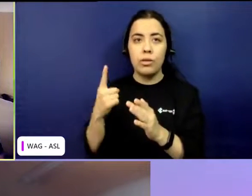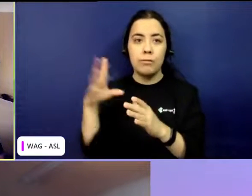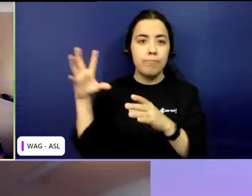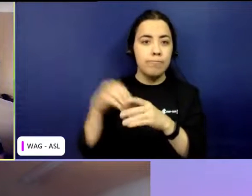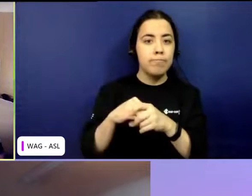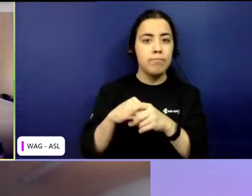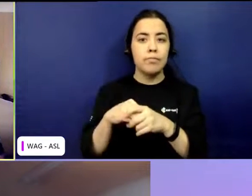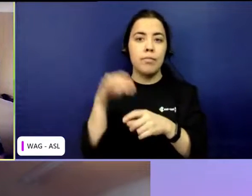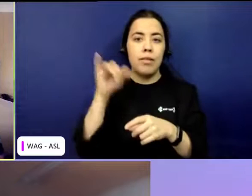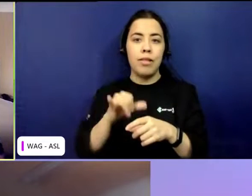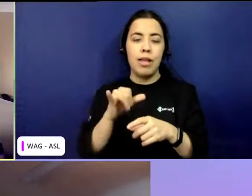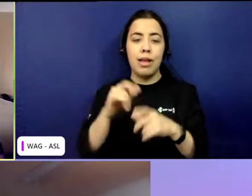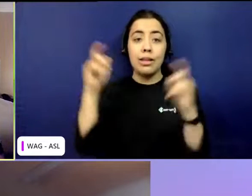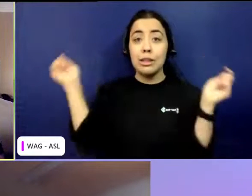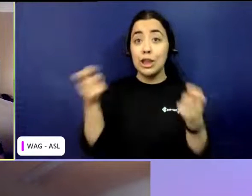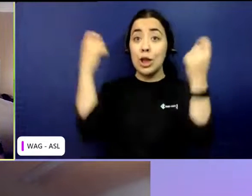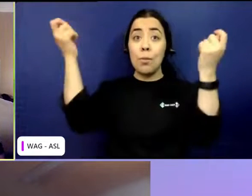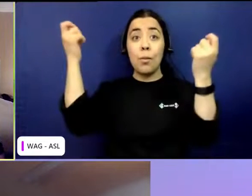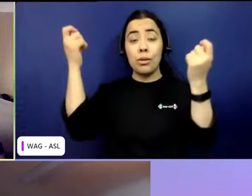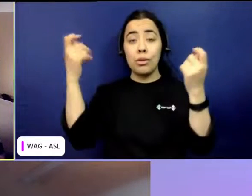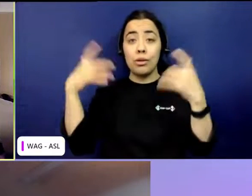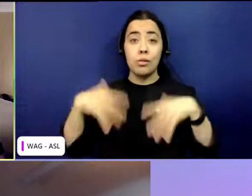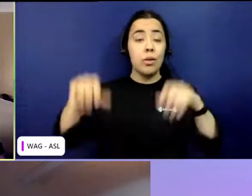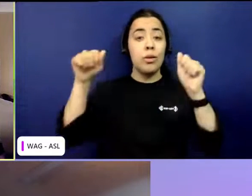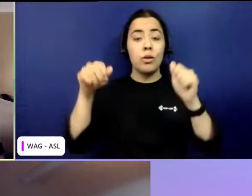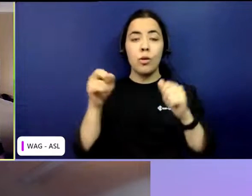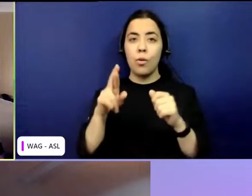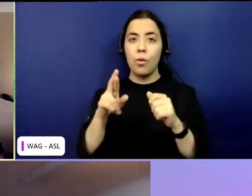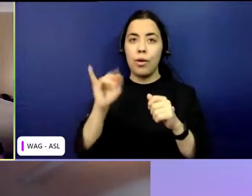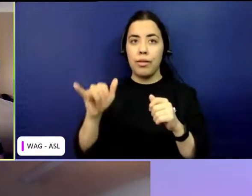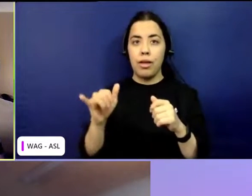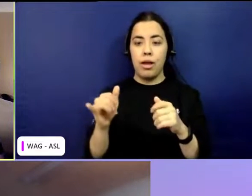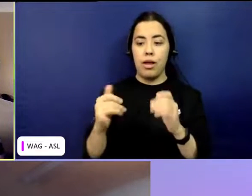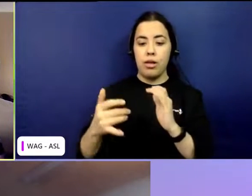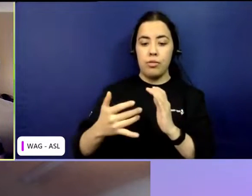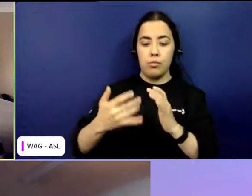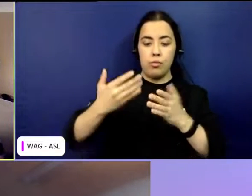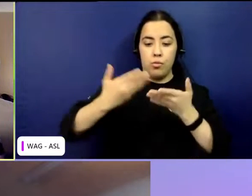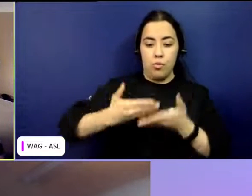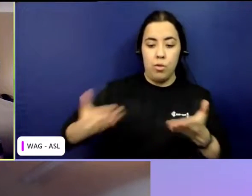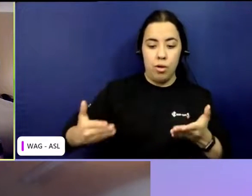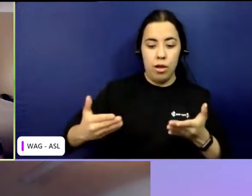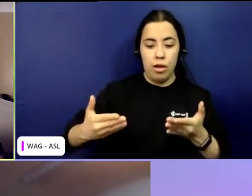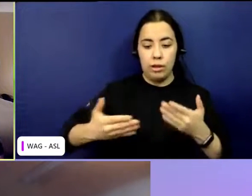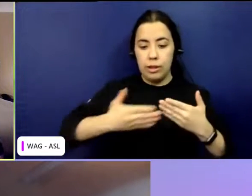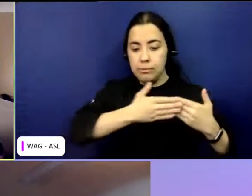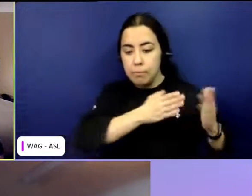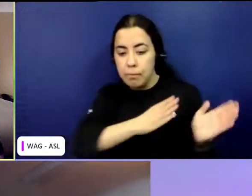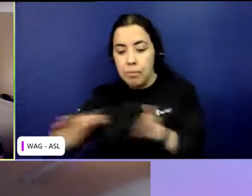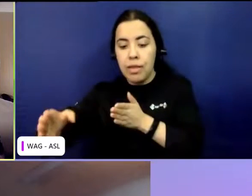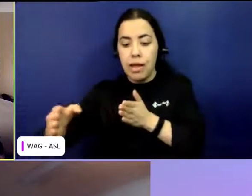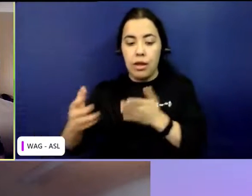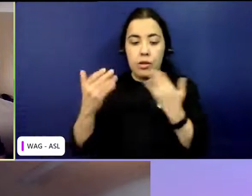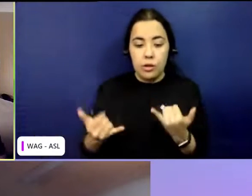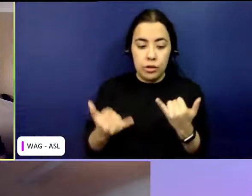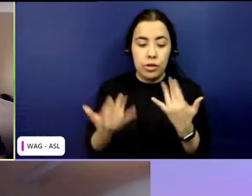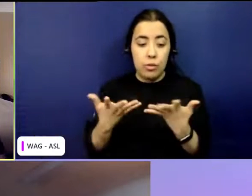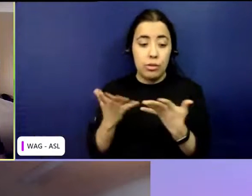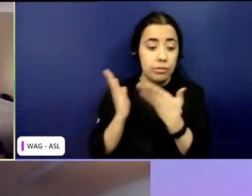ceremonies. They are expected to understand that product roadmap, what is currently in sprint, what is